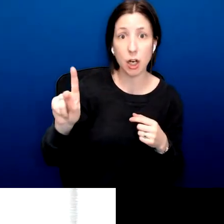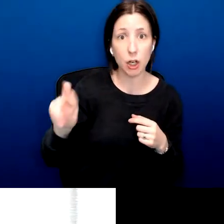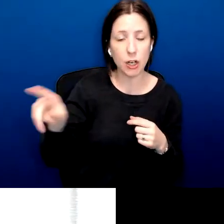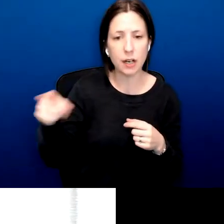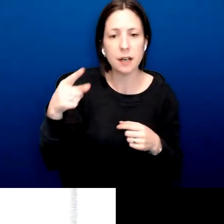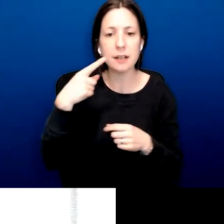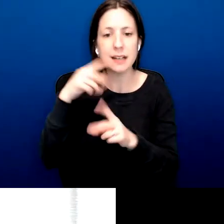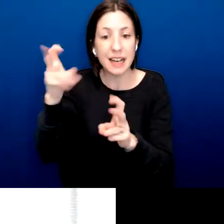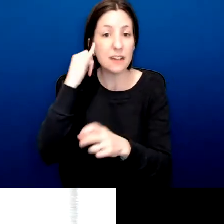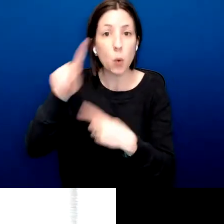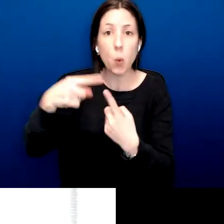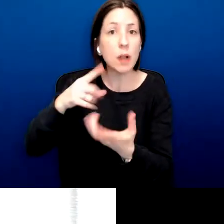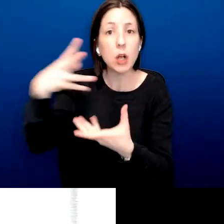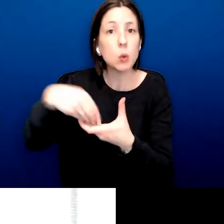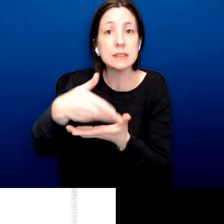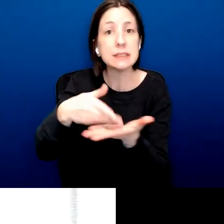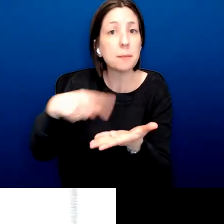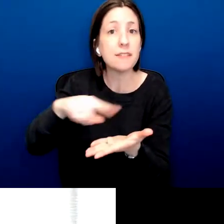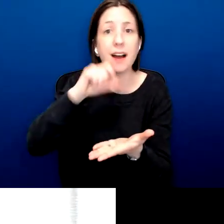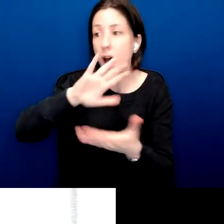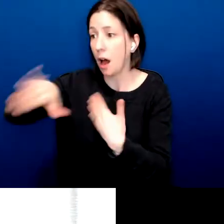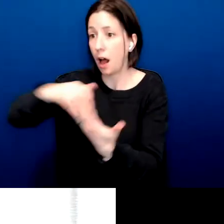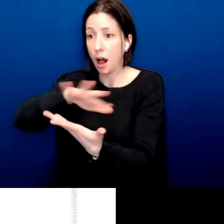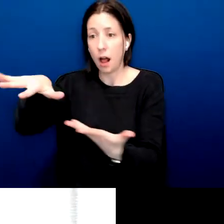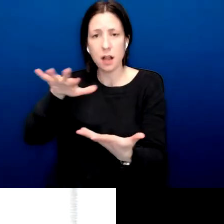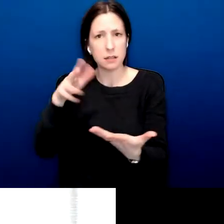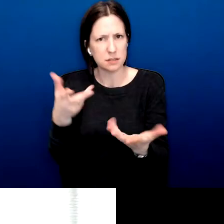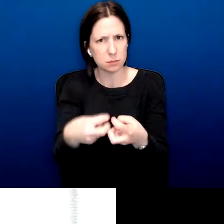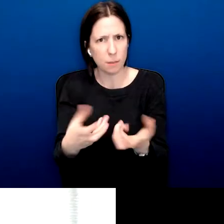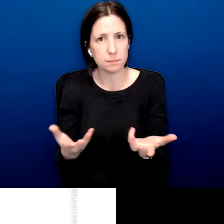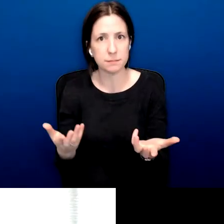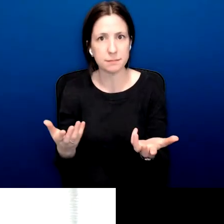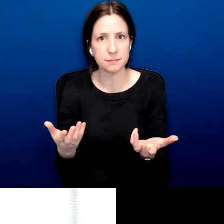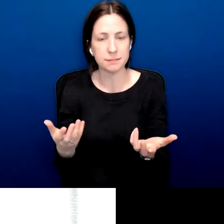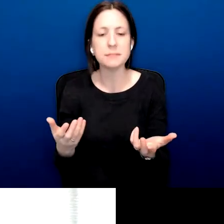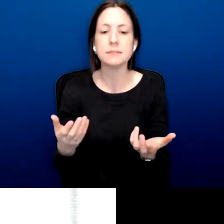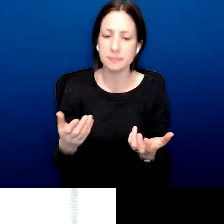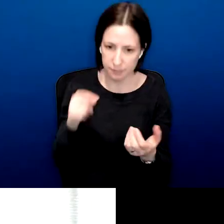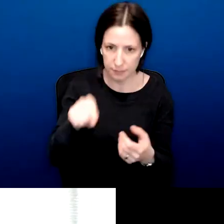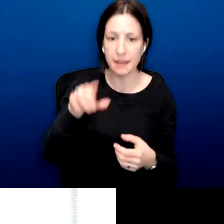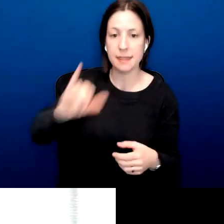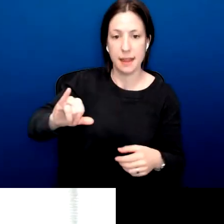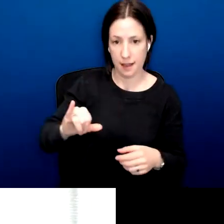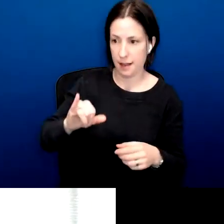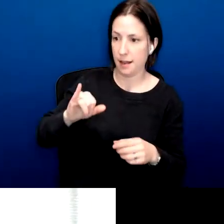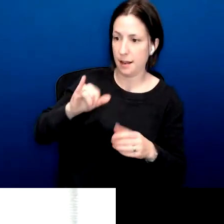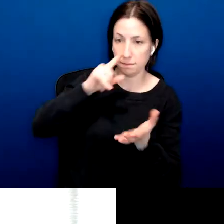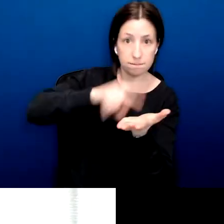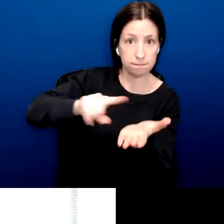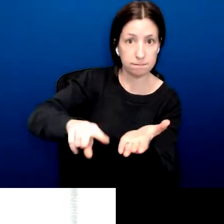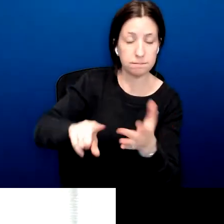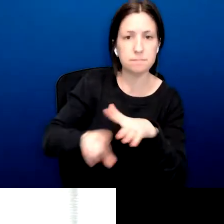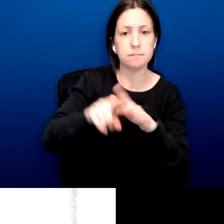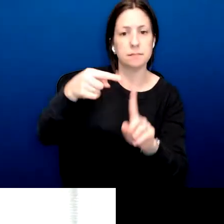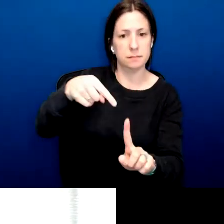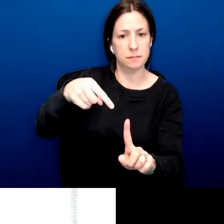includes some of us and not all of us, that's a problem. And I think that's where a lot of this work comes from. When I think how